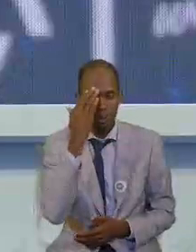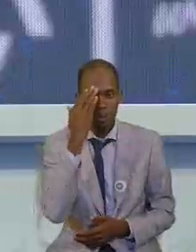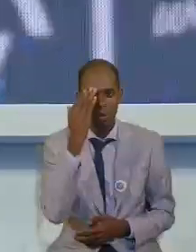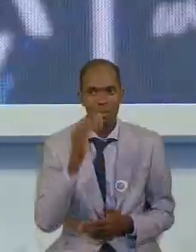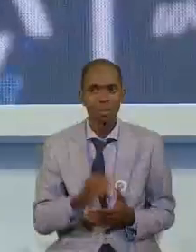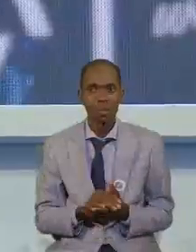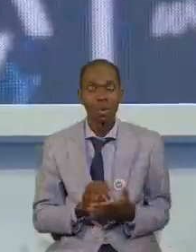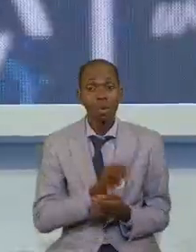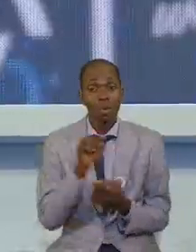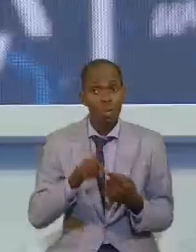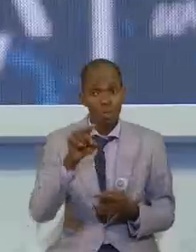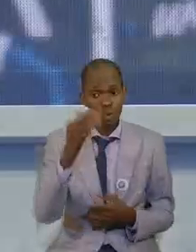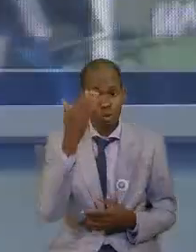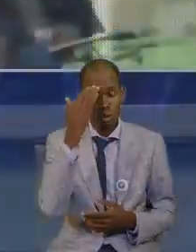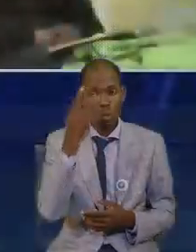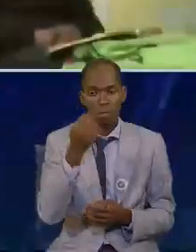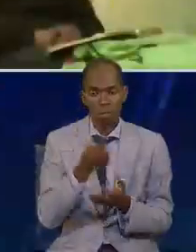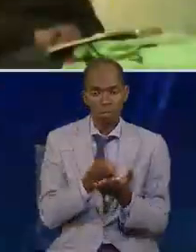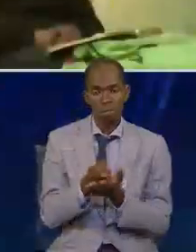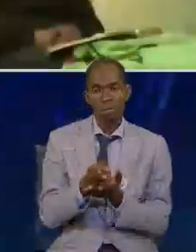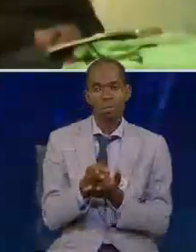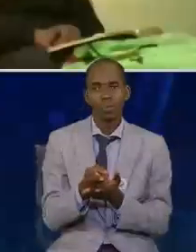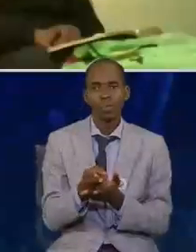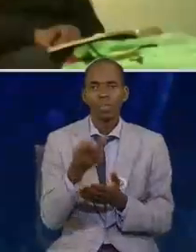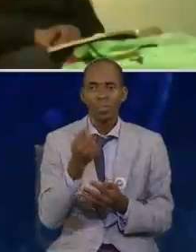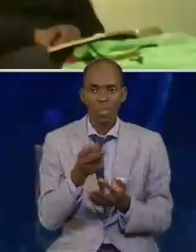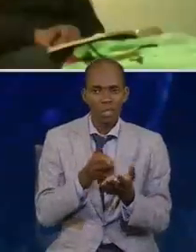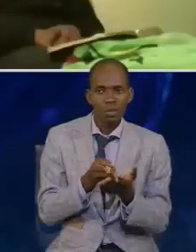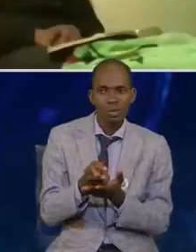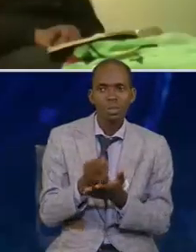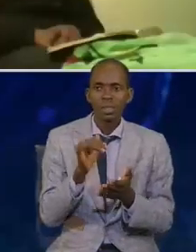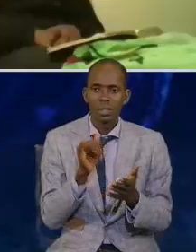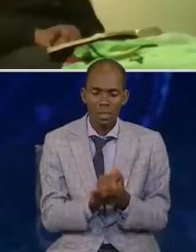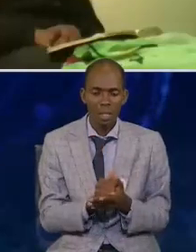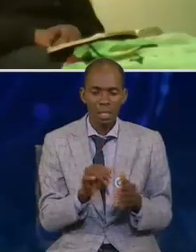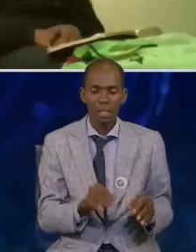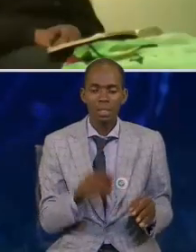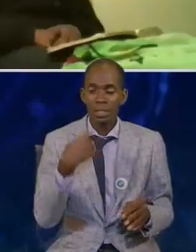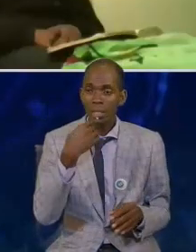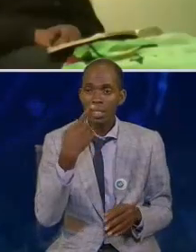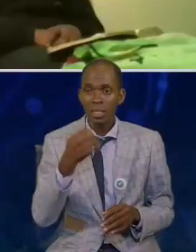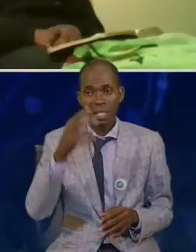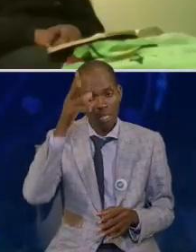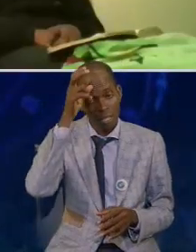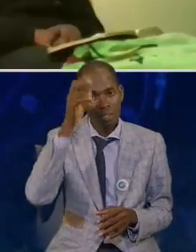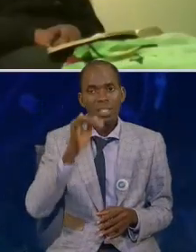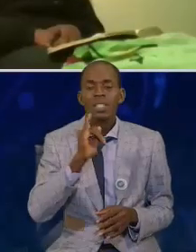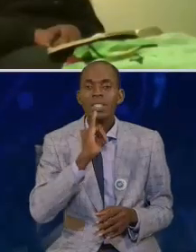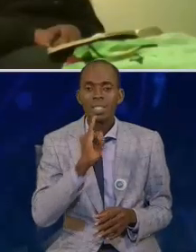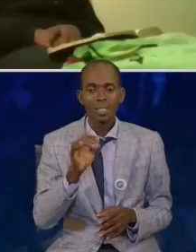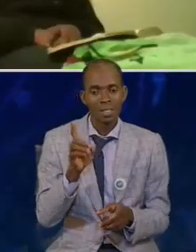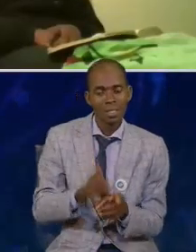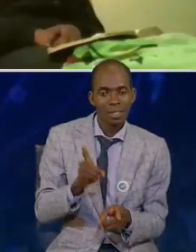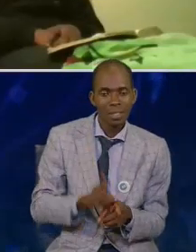when you know the truth, the truth that says the devil is impotent,